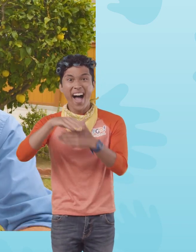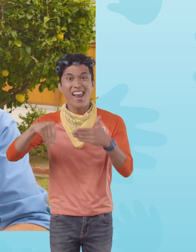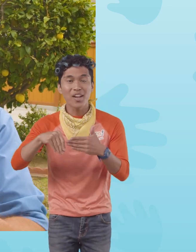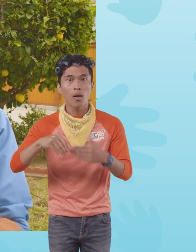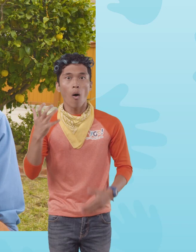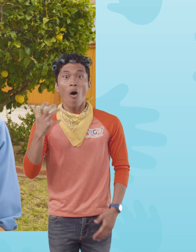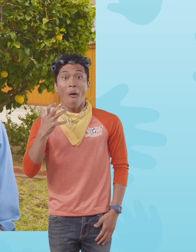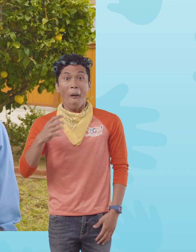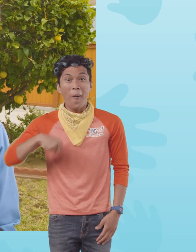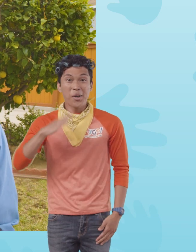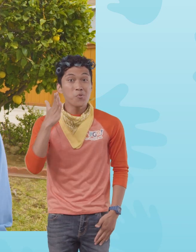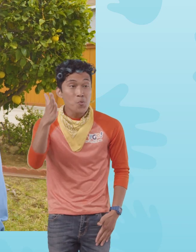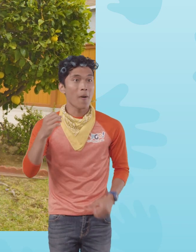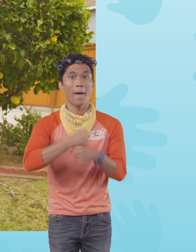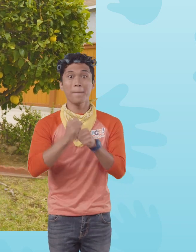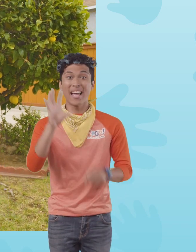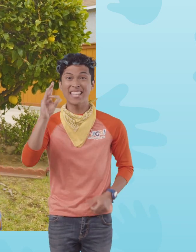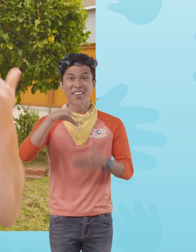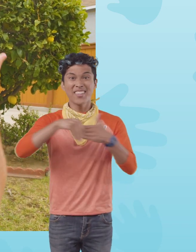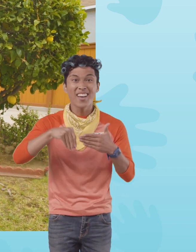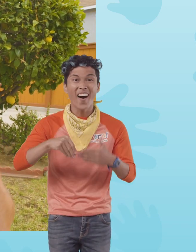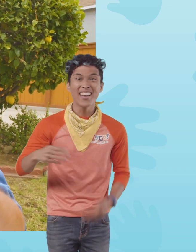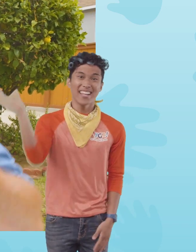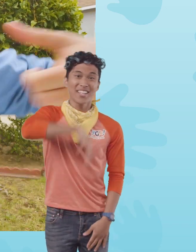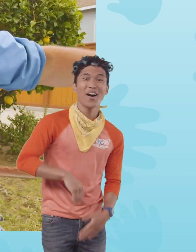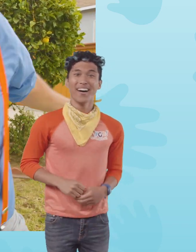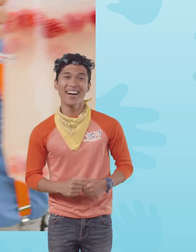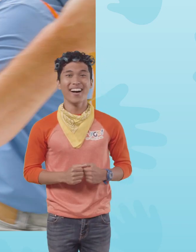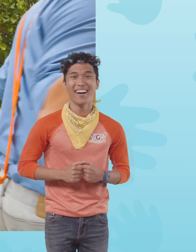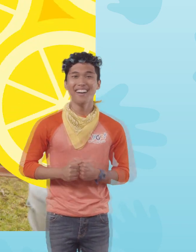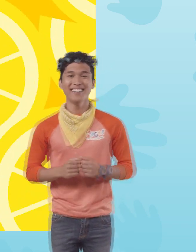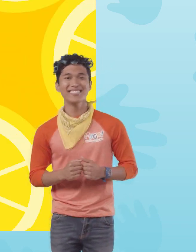$7. Whoa, we're gonna make $7. Let's go.